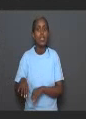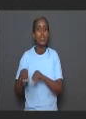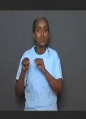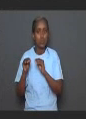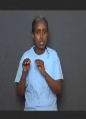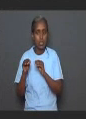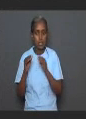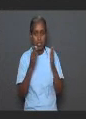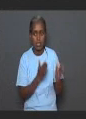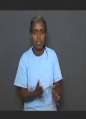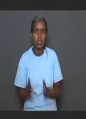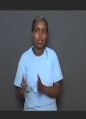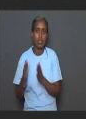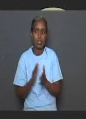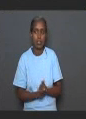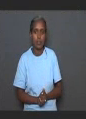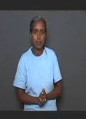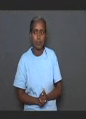Students, let's get ready.